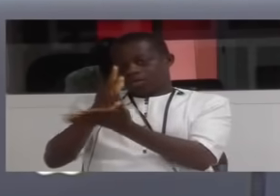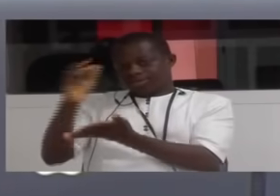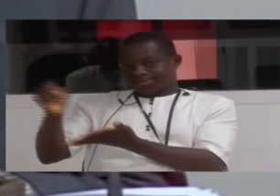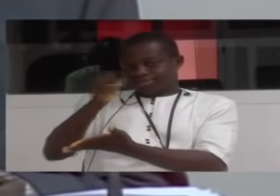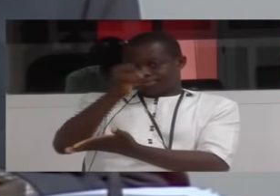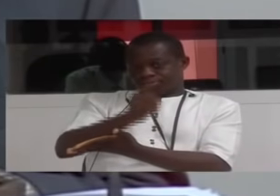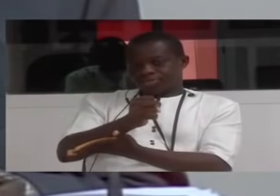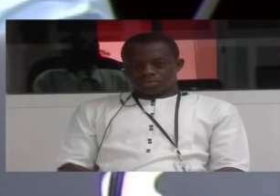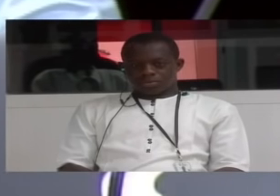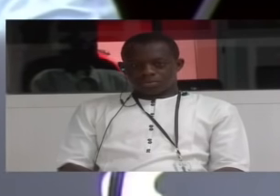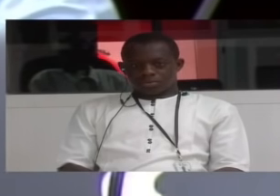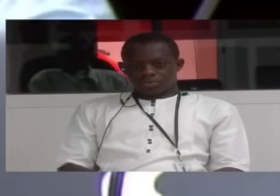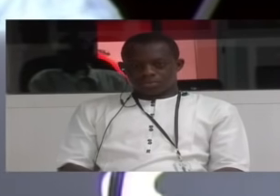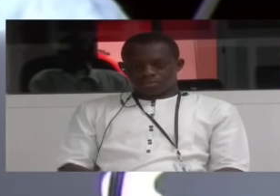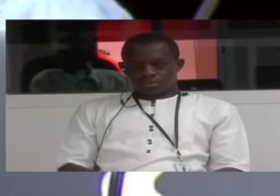much.